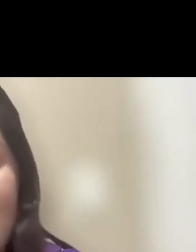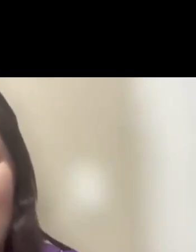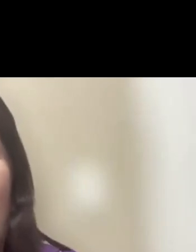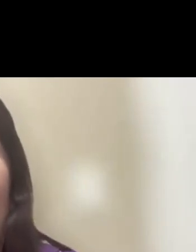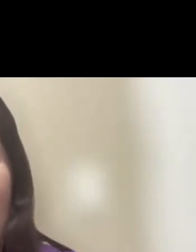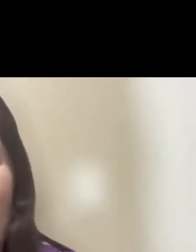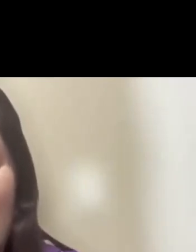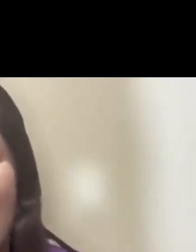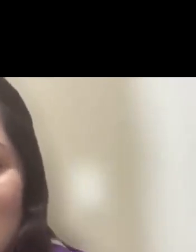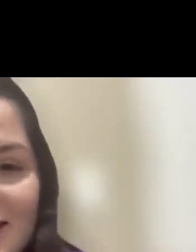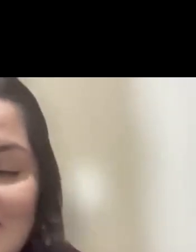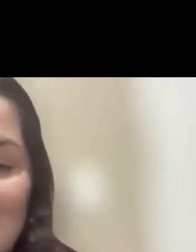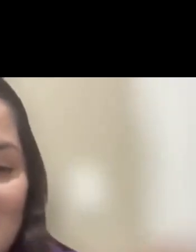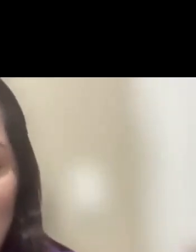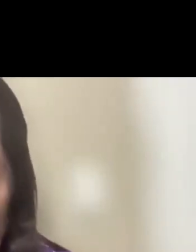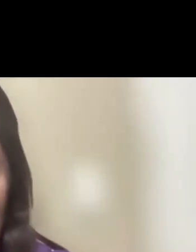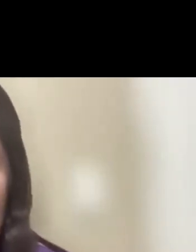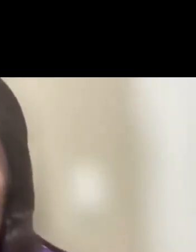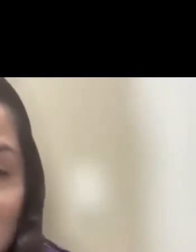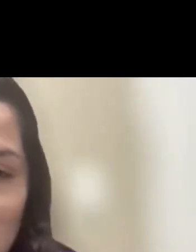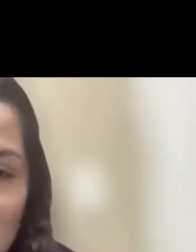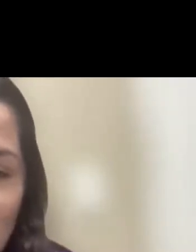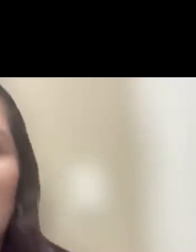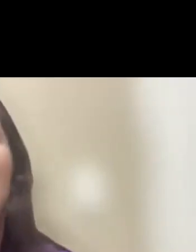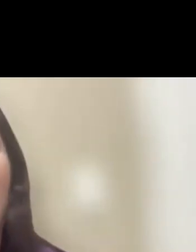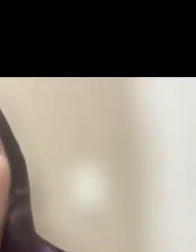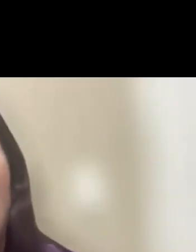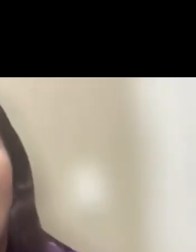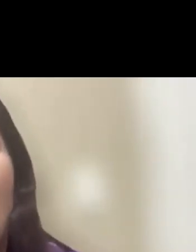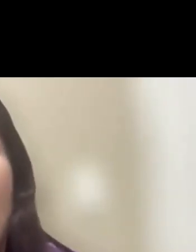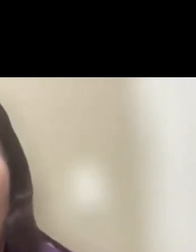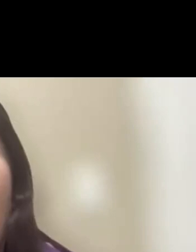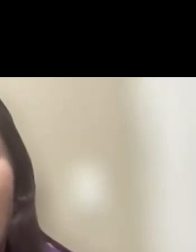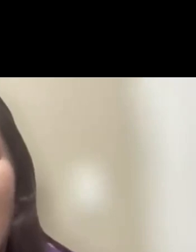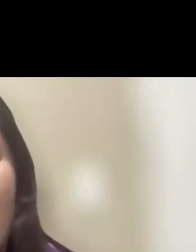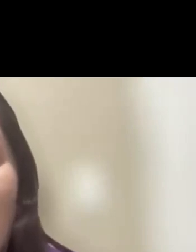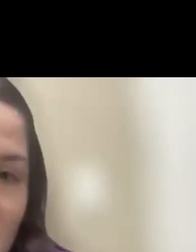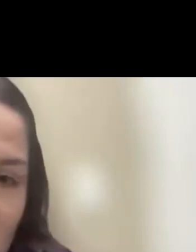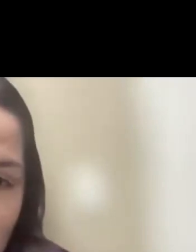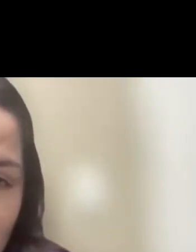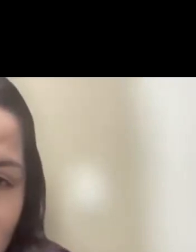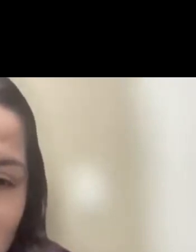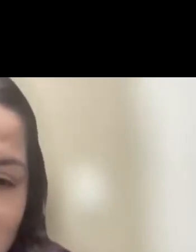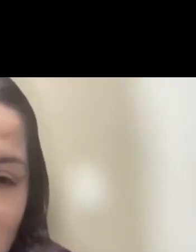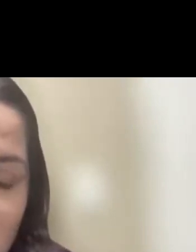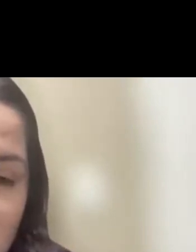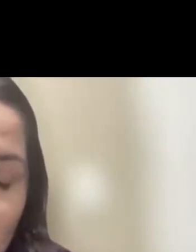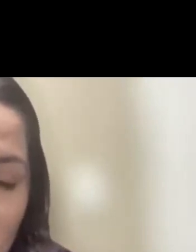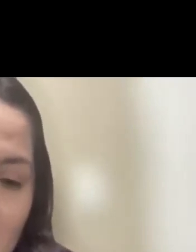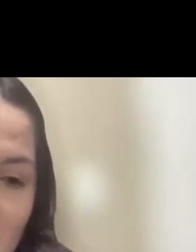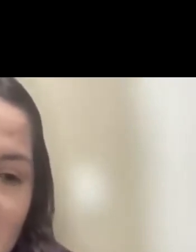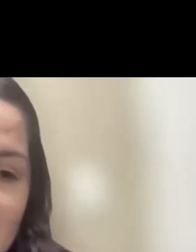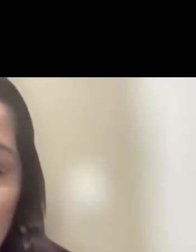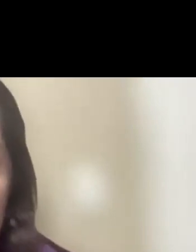right at the time, but being the naive young girl I was, I didn't question it much. And we started giving him the medication that they gave us